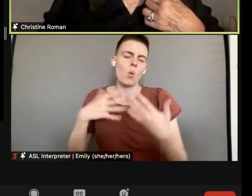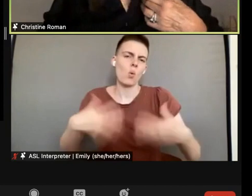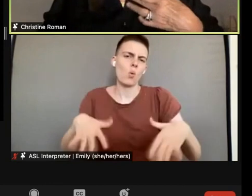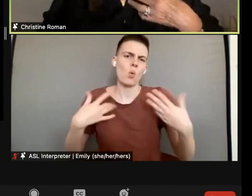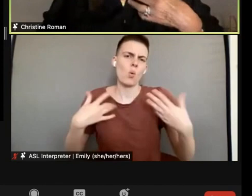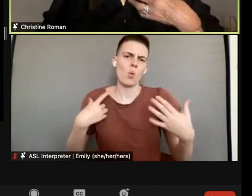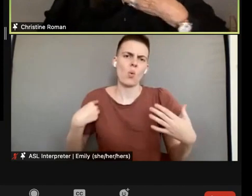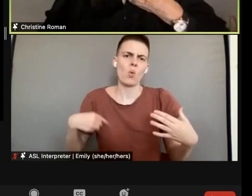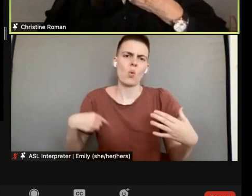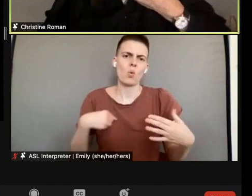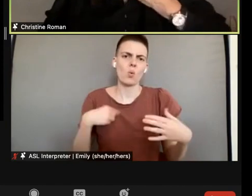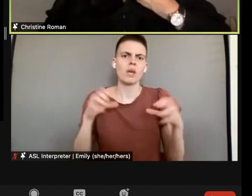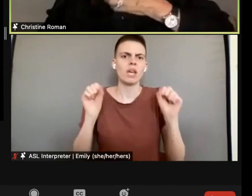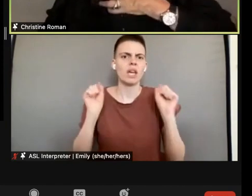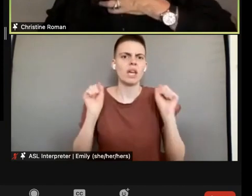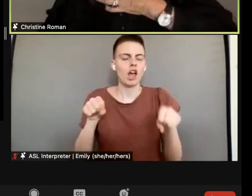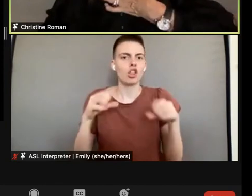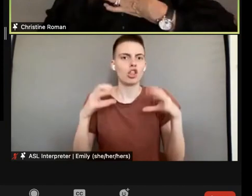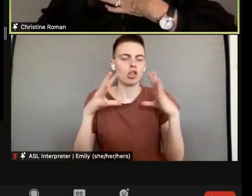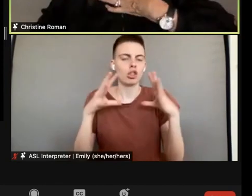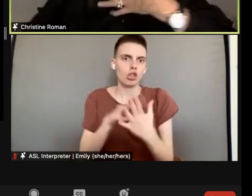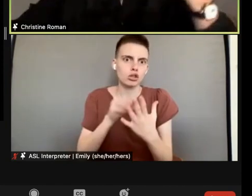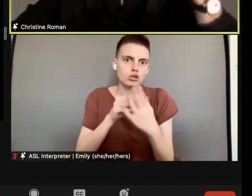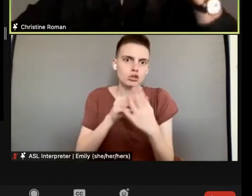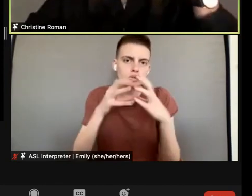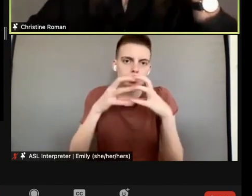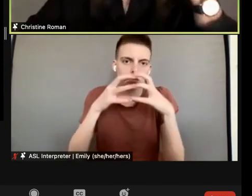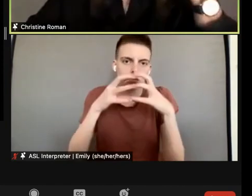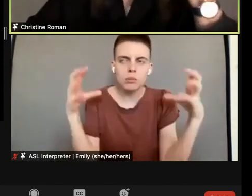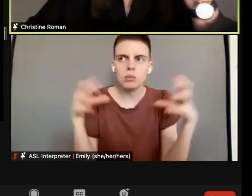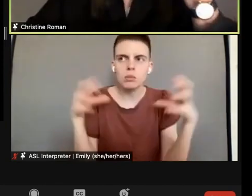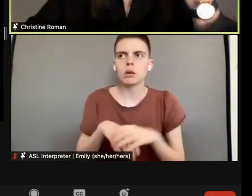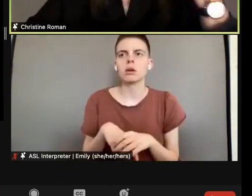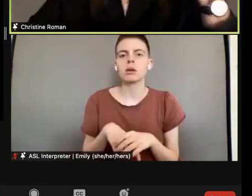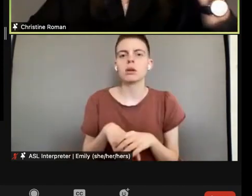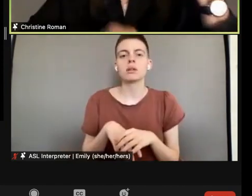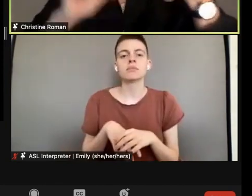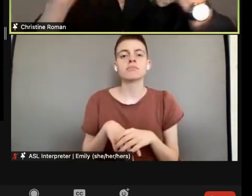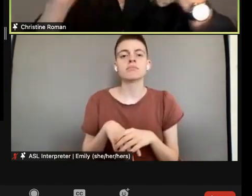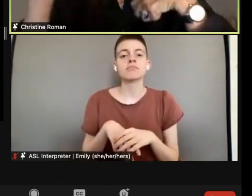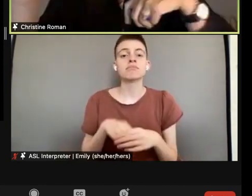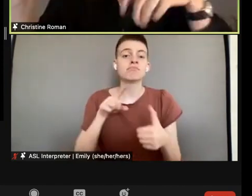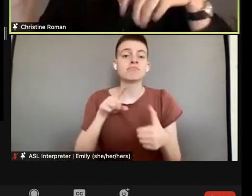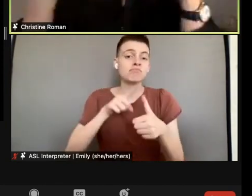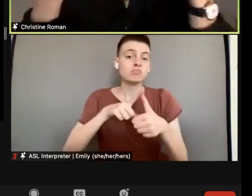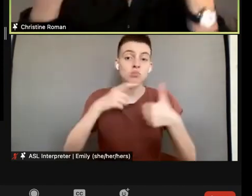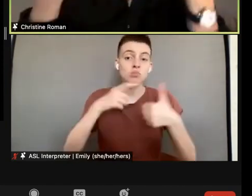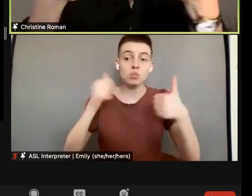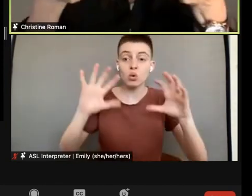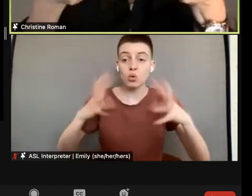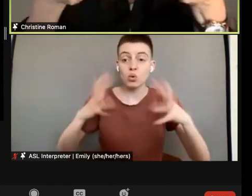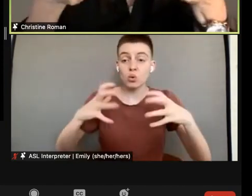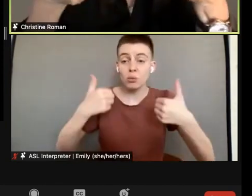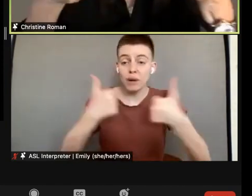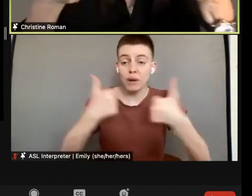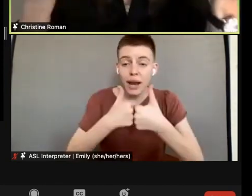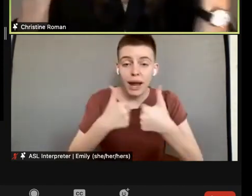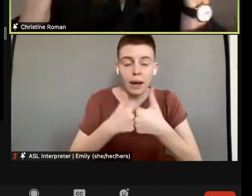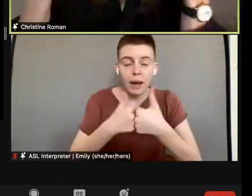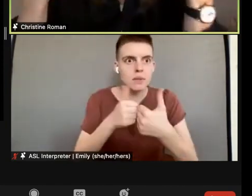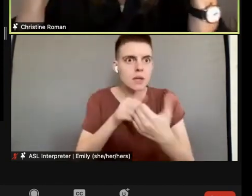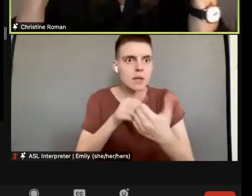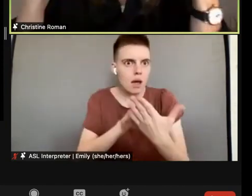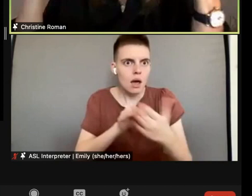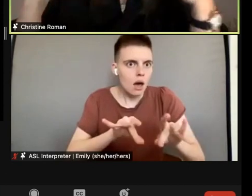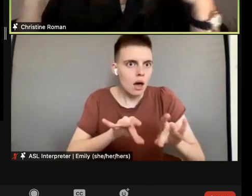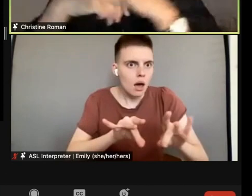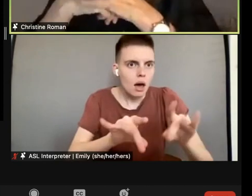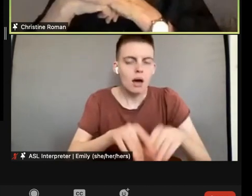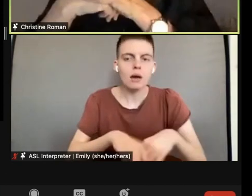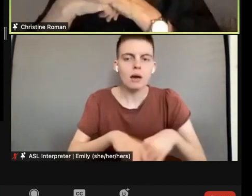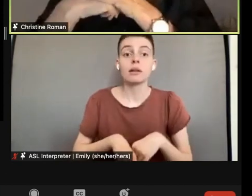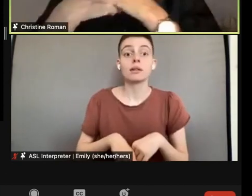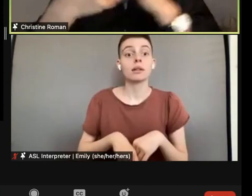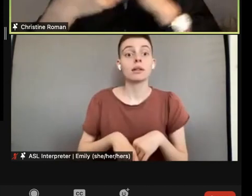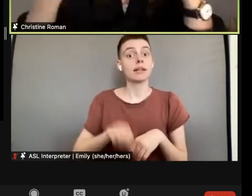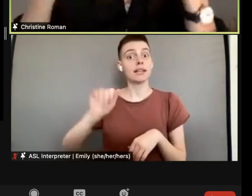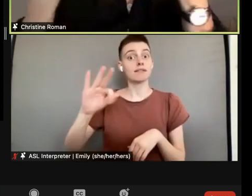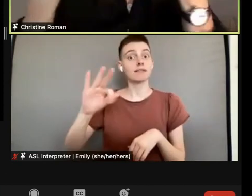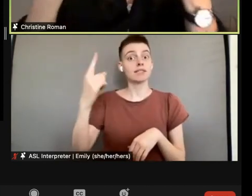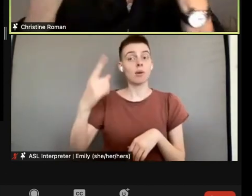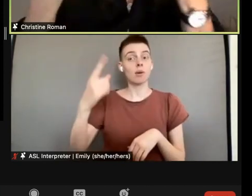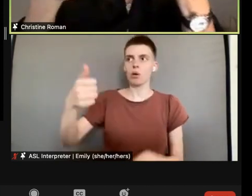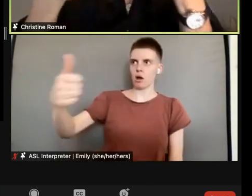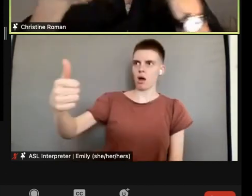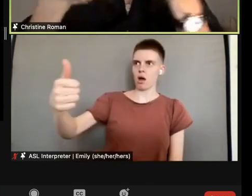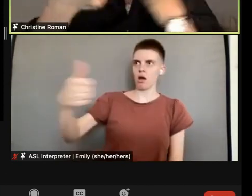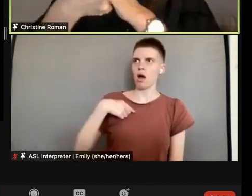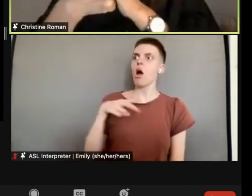children, learn group games and turn taking and subtle social behaviors, like if somebody gives you a thumbs up, that